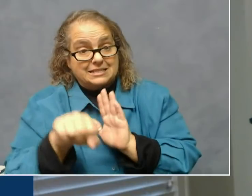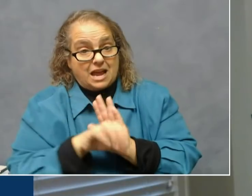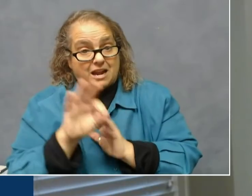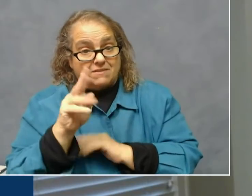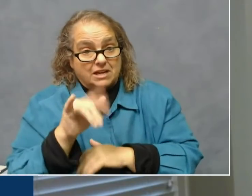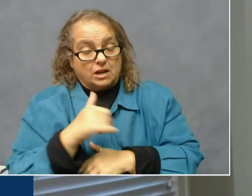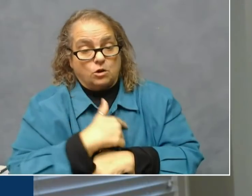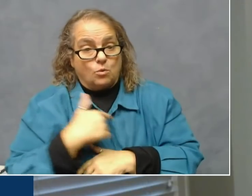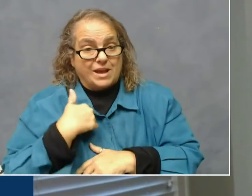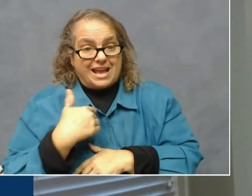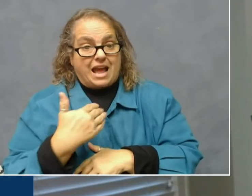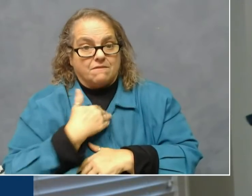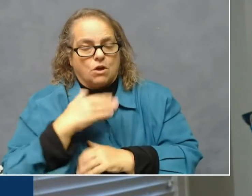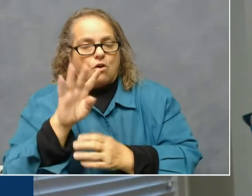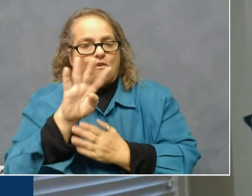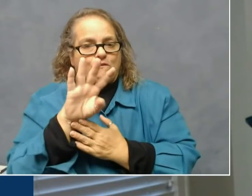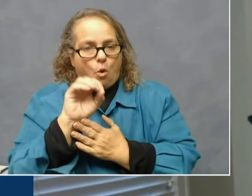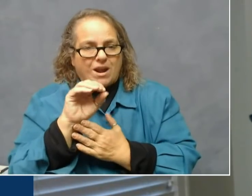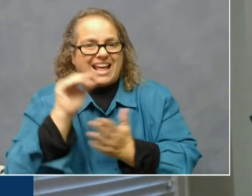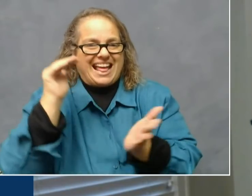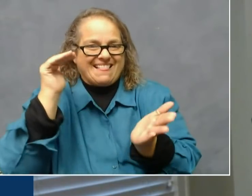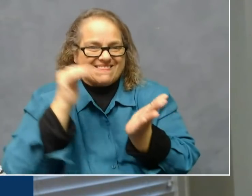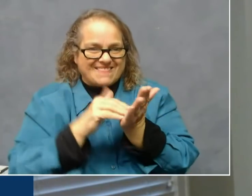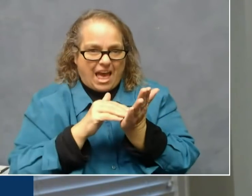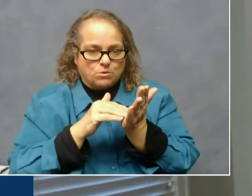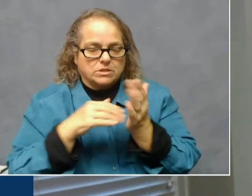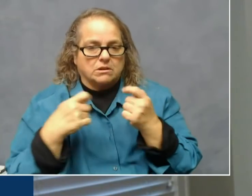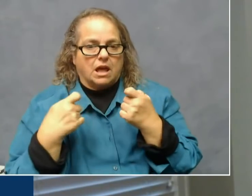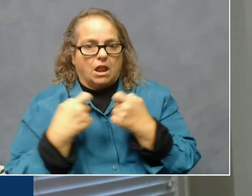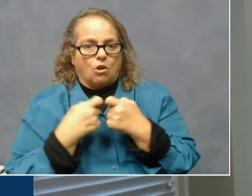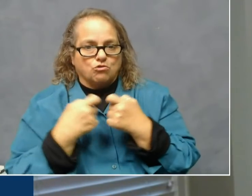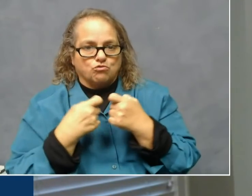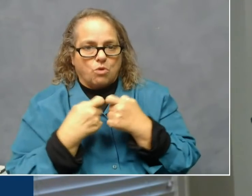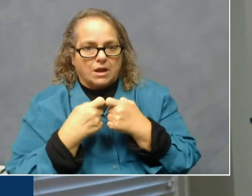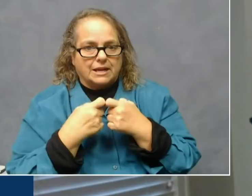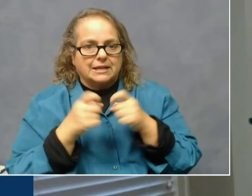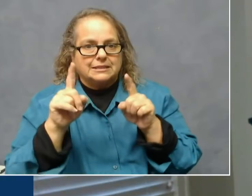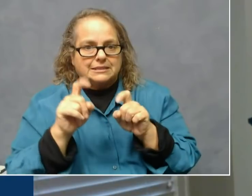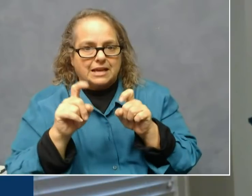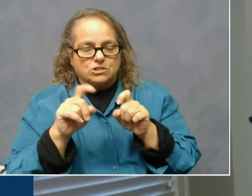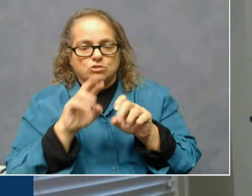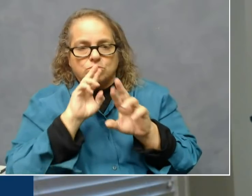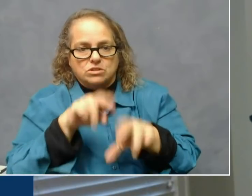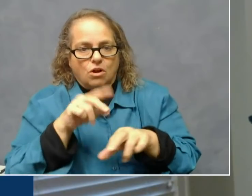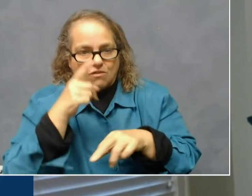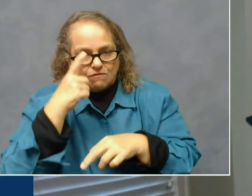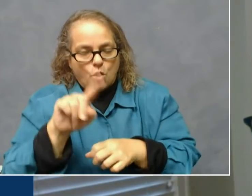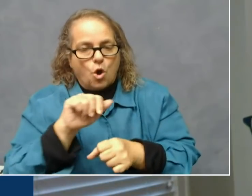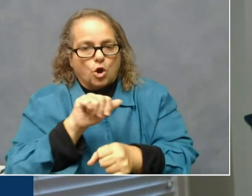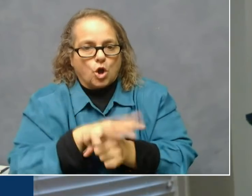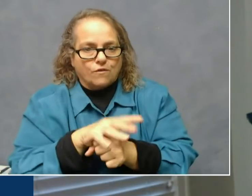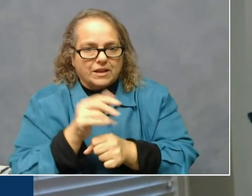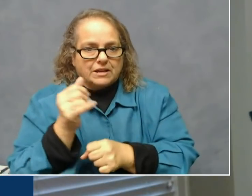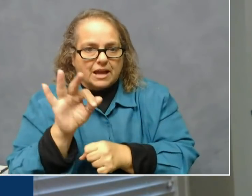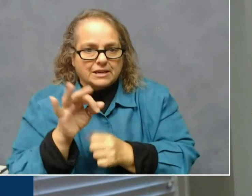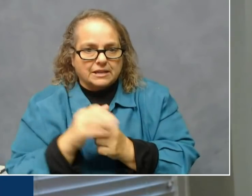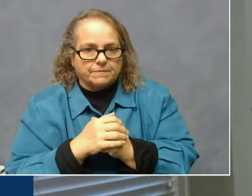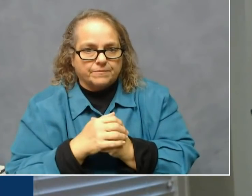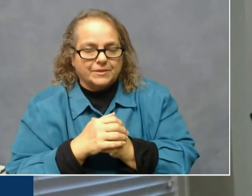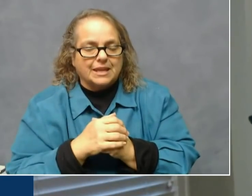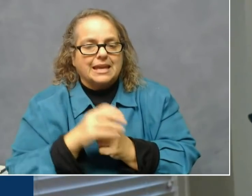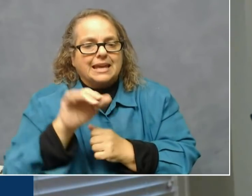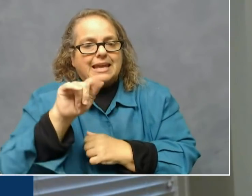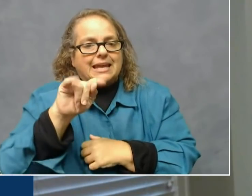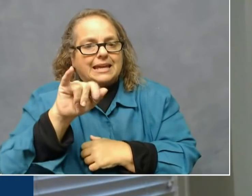40,000 or more electronic test results reported for COVID-19. It is a sample size that is